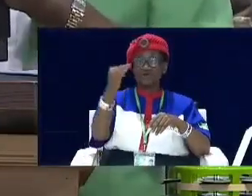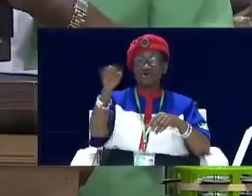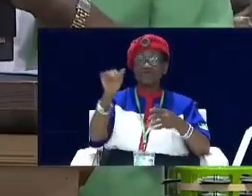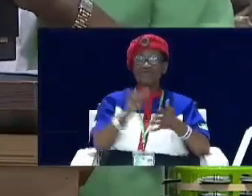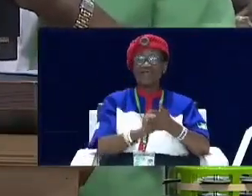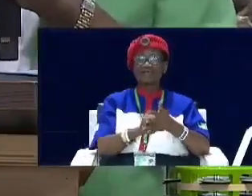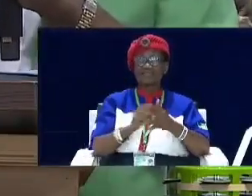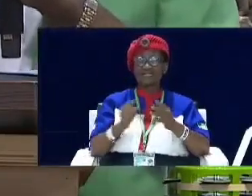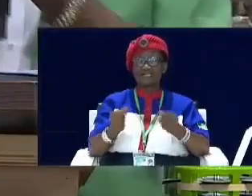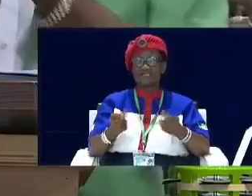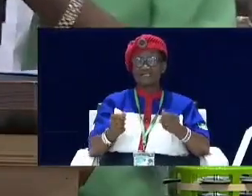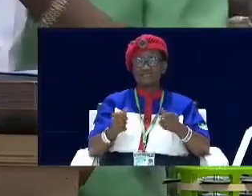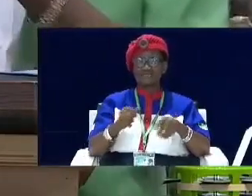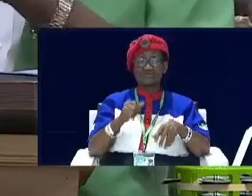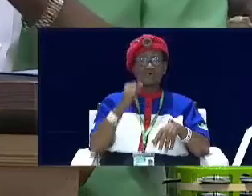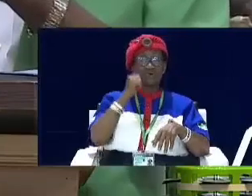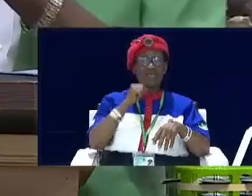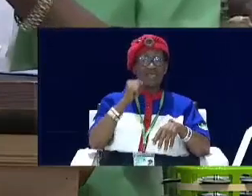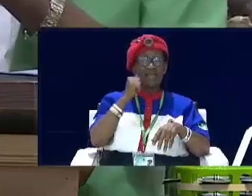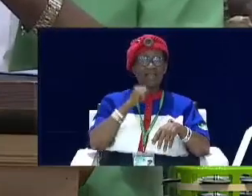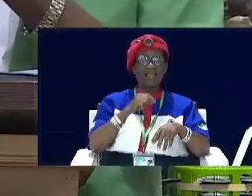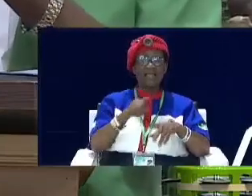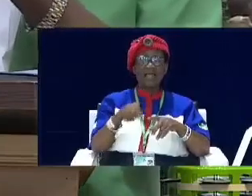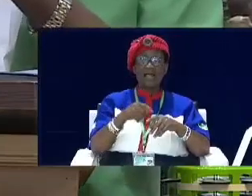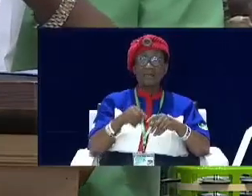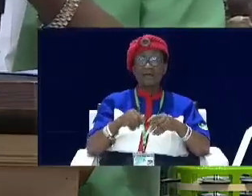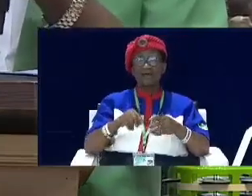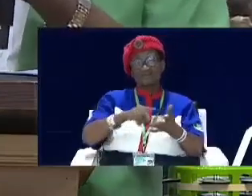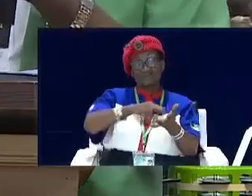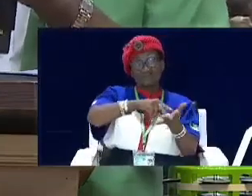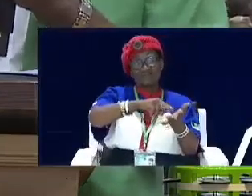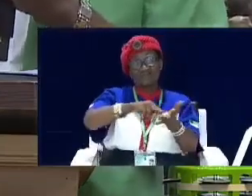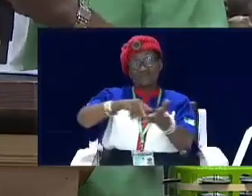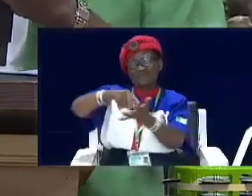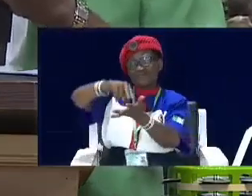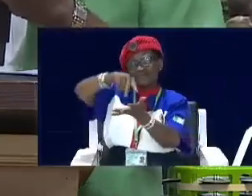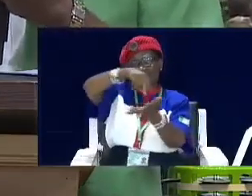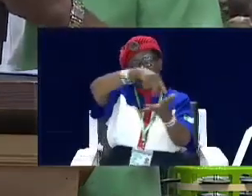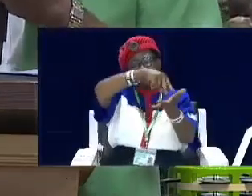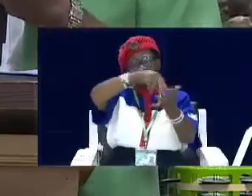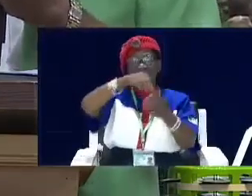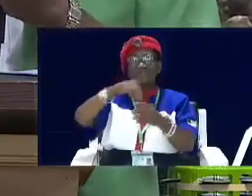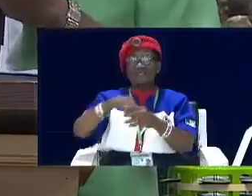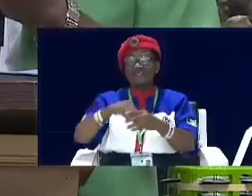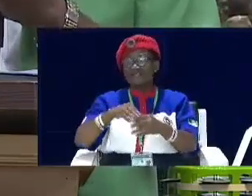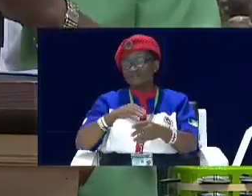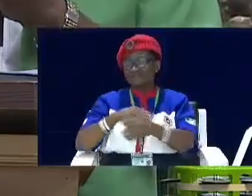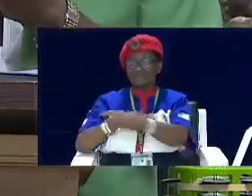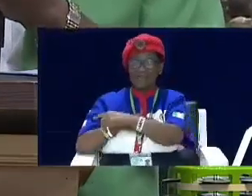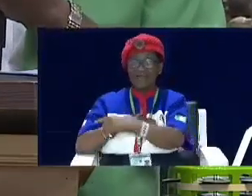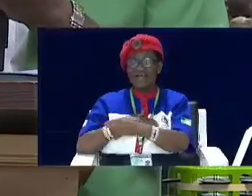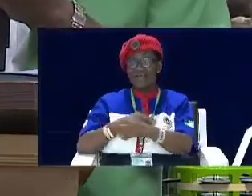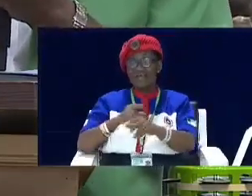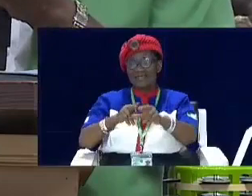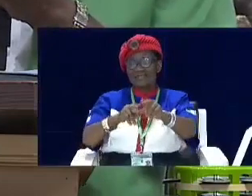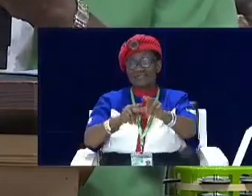kekere yen. I was dancing in my chair when she was testifying.